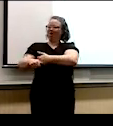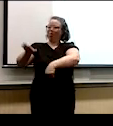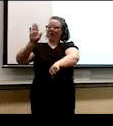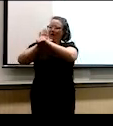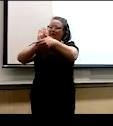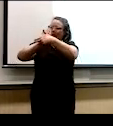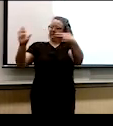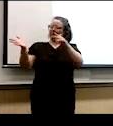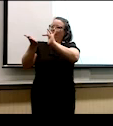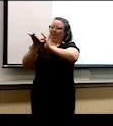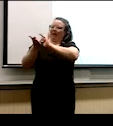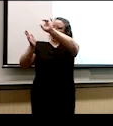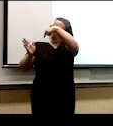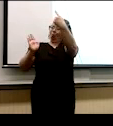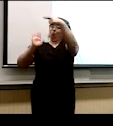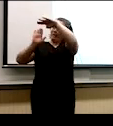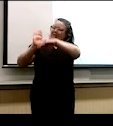hospital,